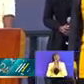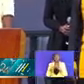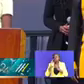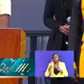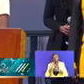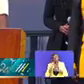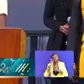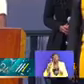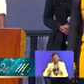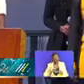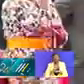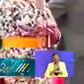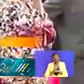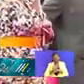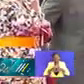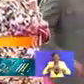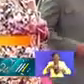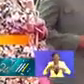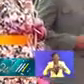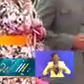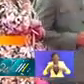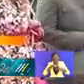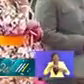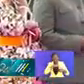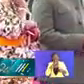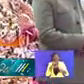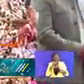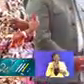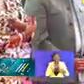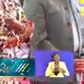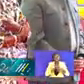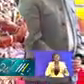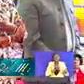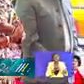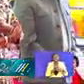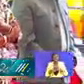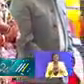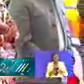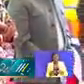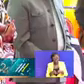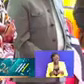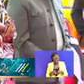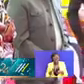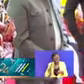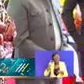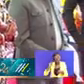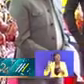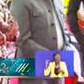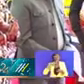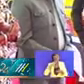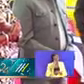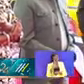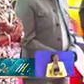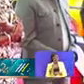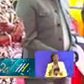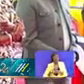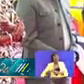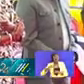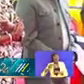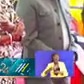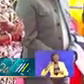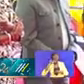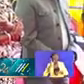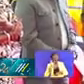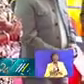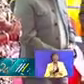because what I sense in my spirit if the momentum is sustained by January every